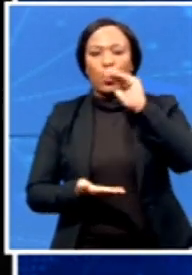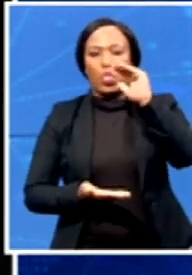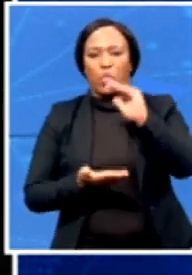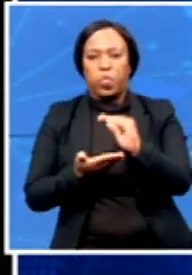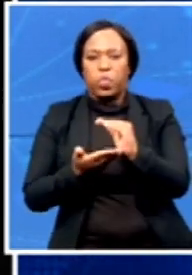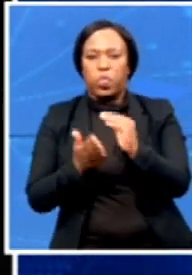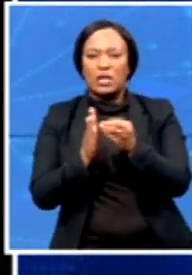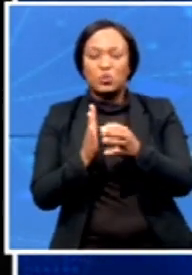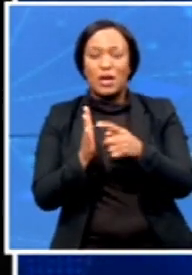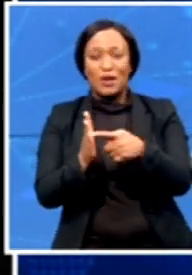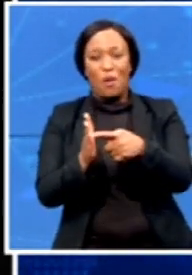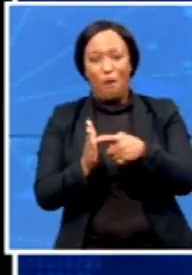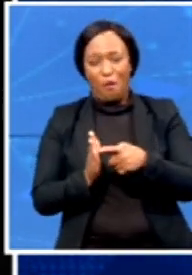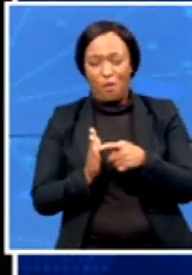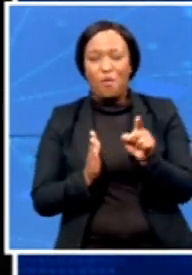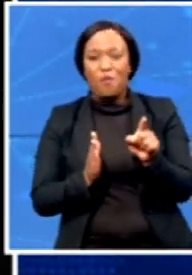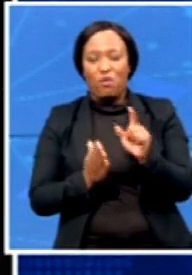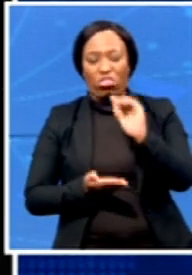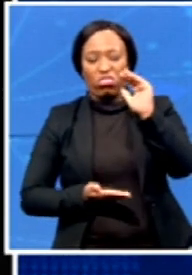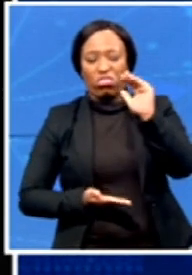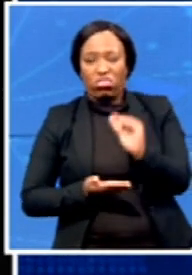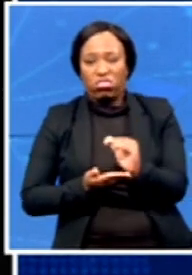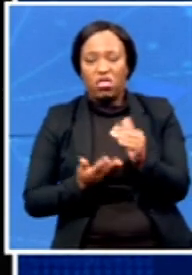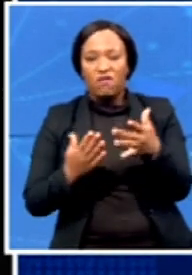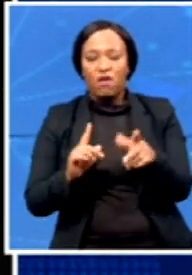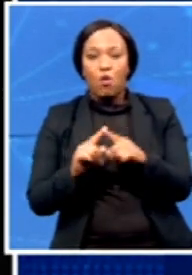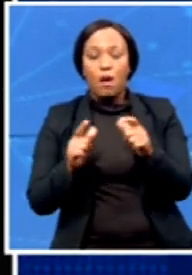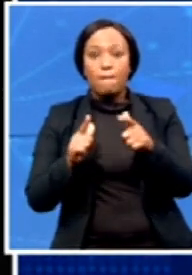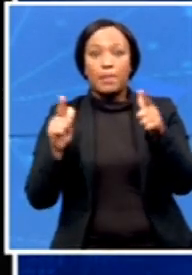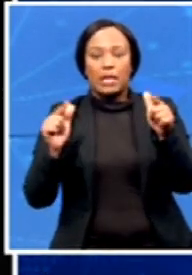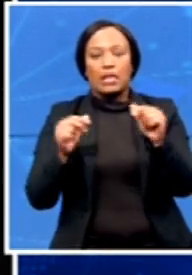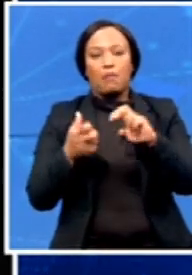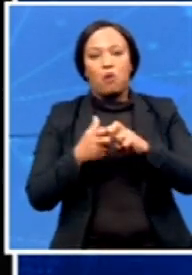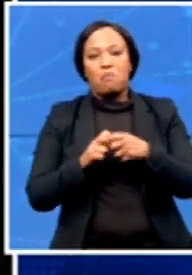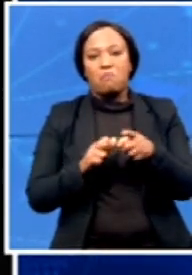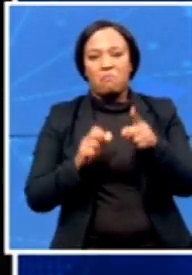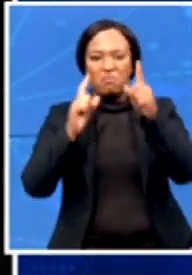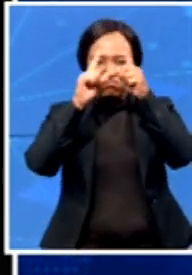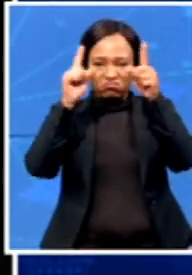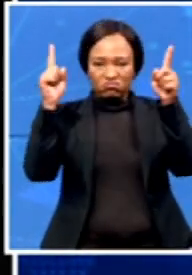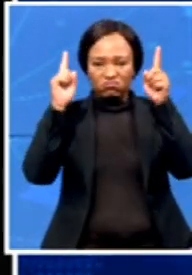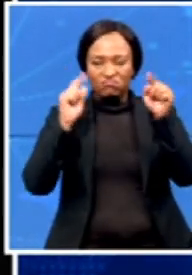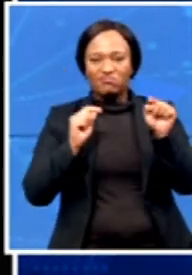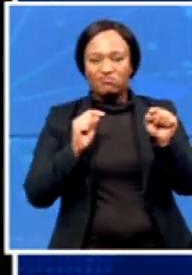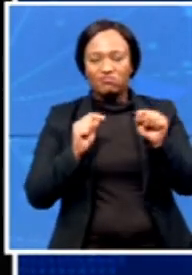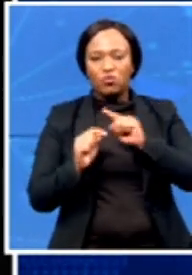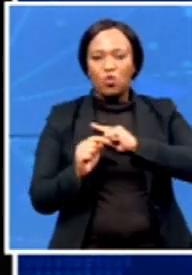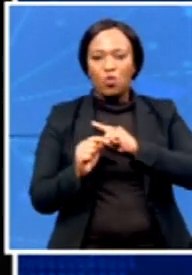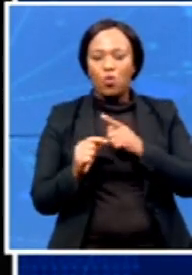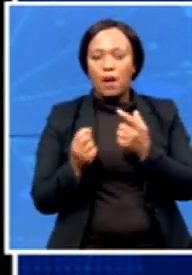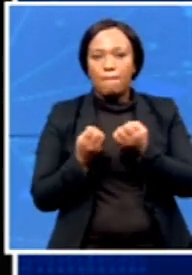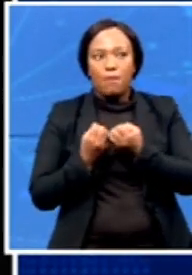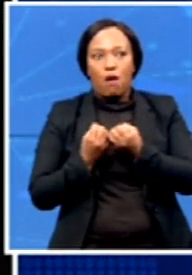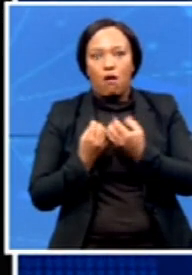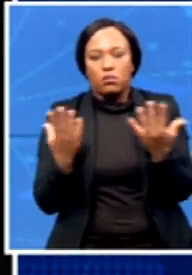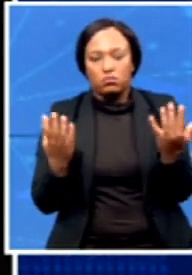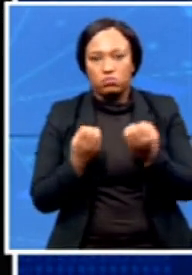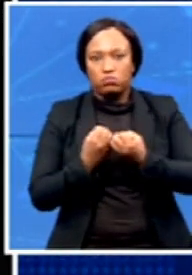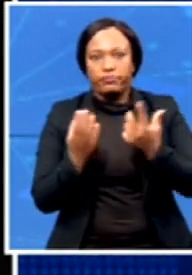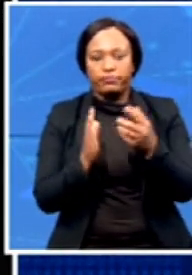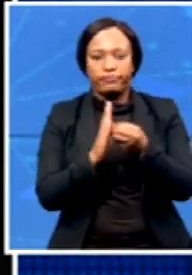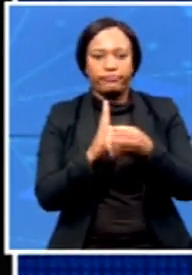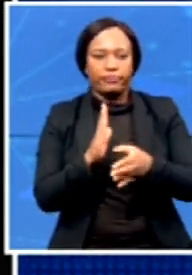the biggest issues at universities that we face, with more and more students not being able to